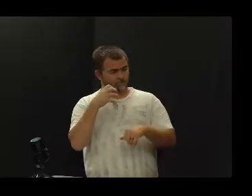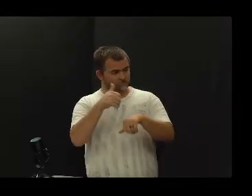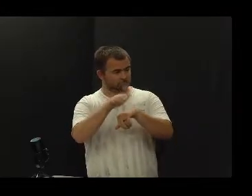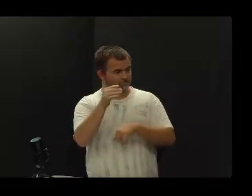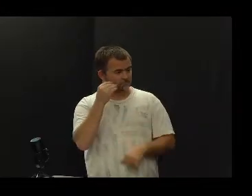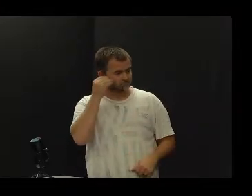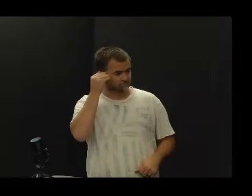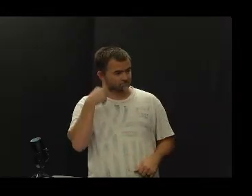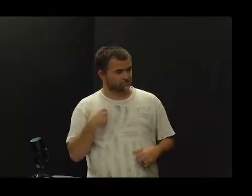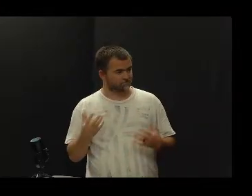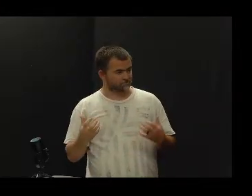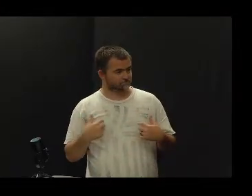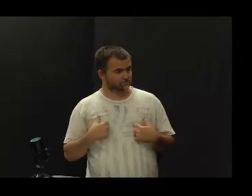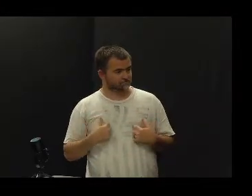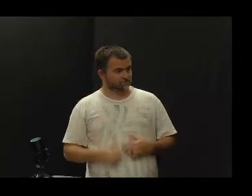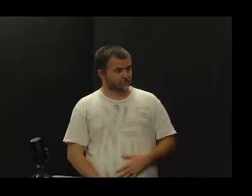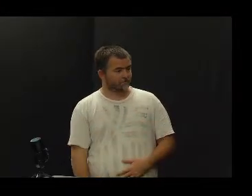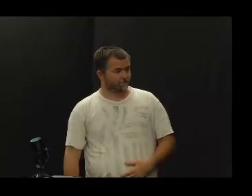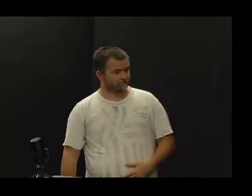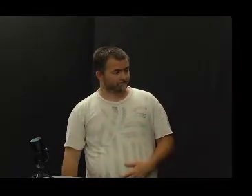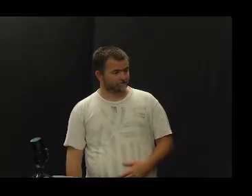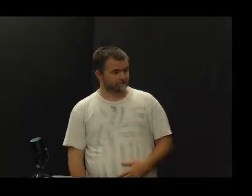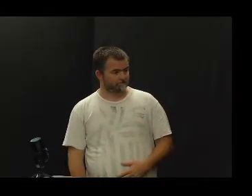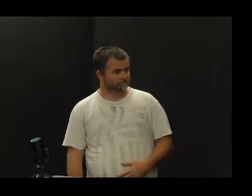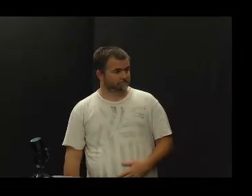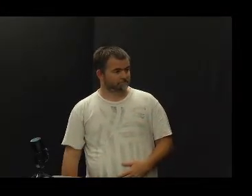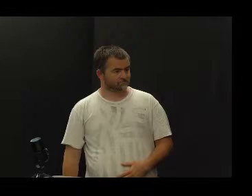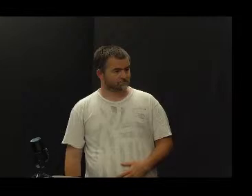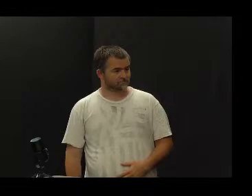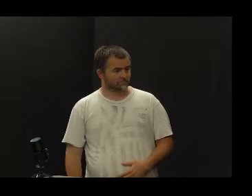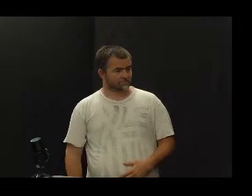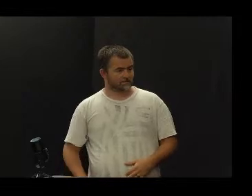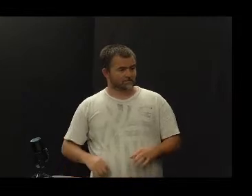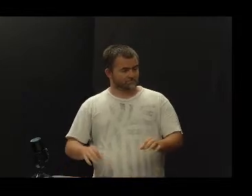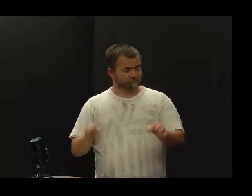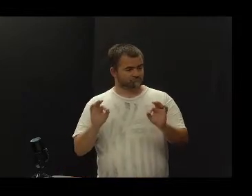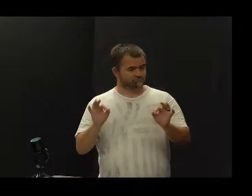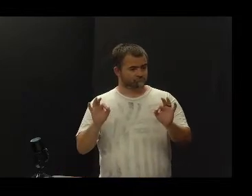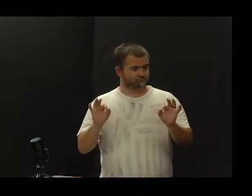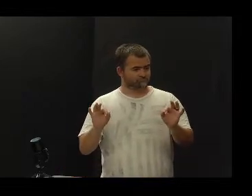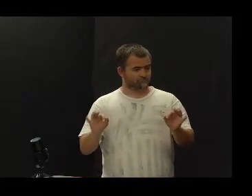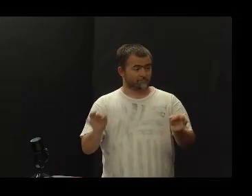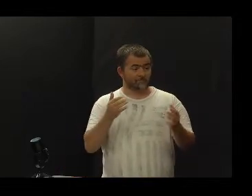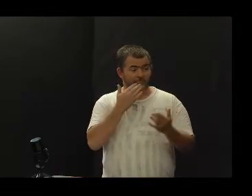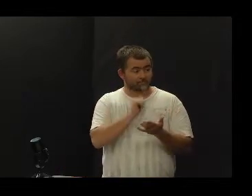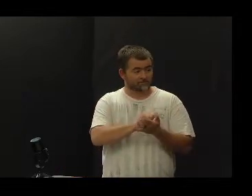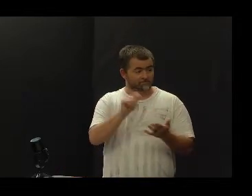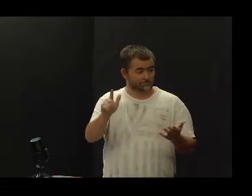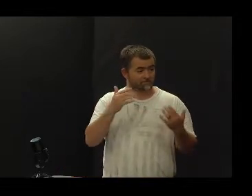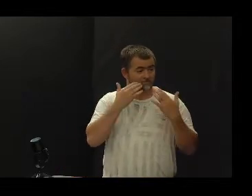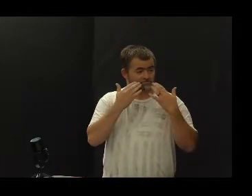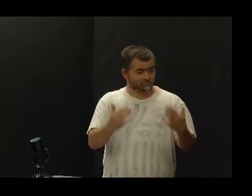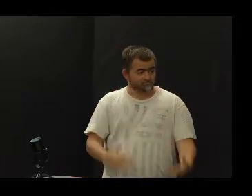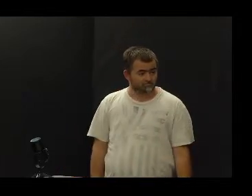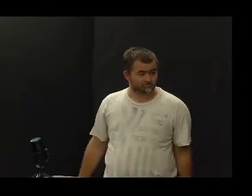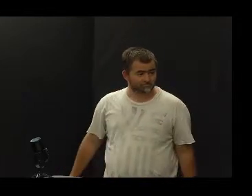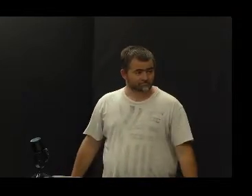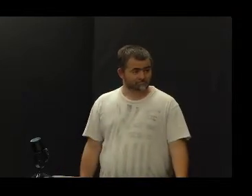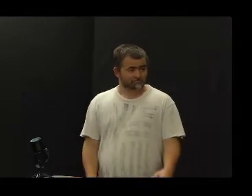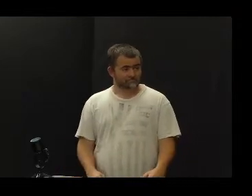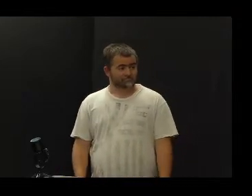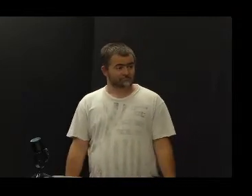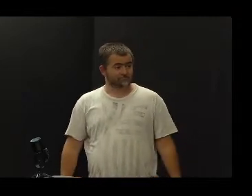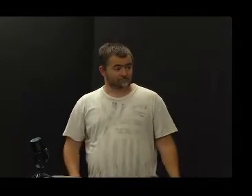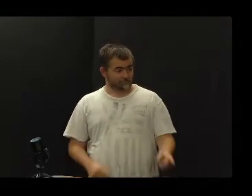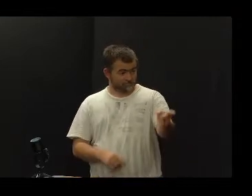job. And with the online handbook, I'm not always able to access that due to internet issues, but